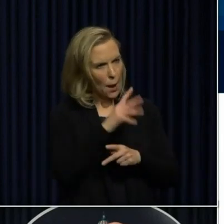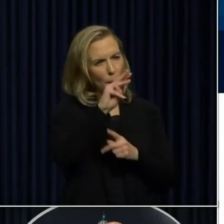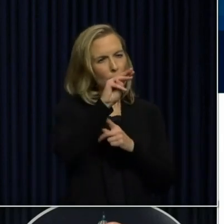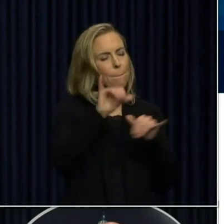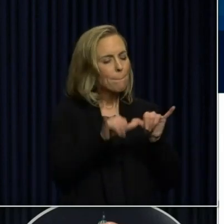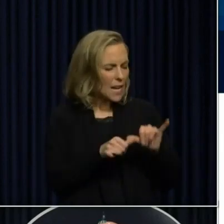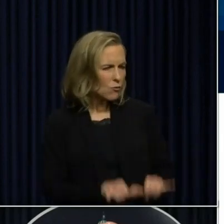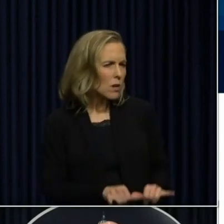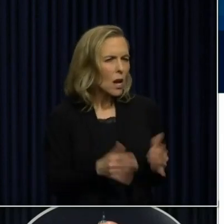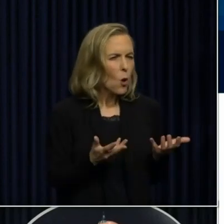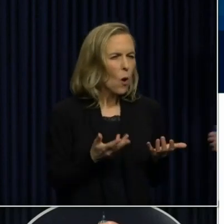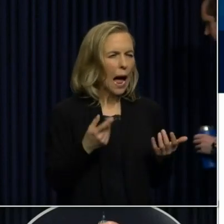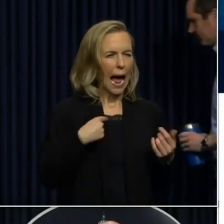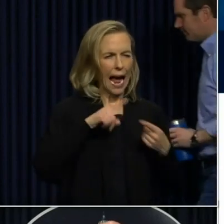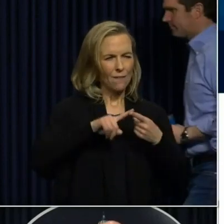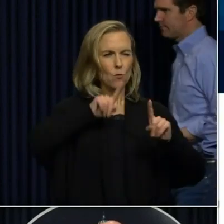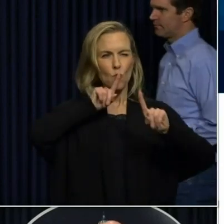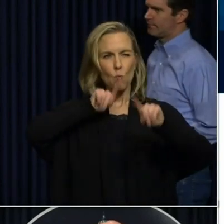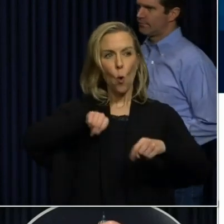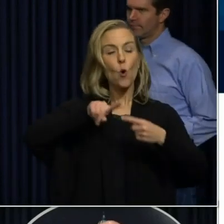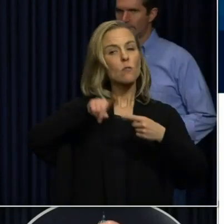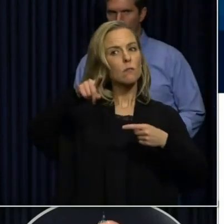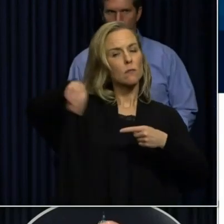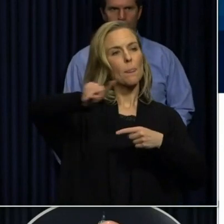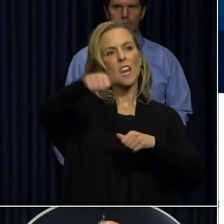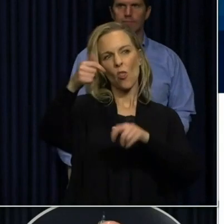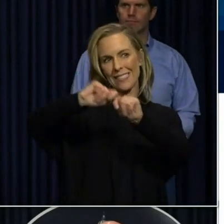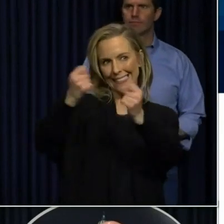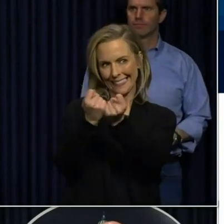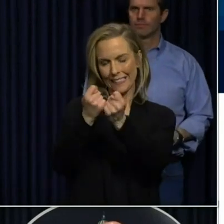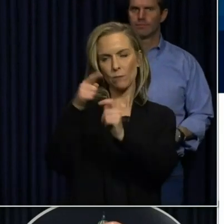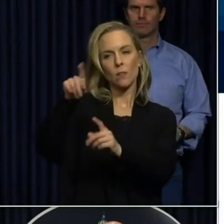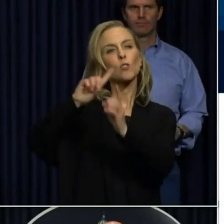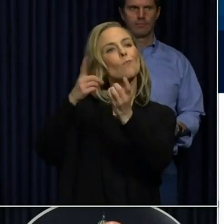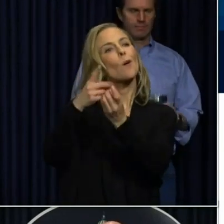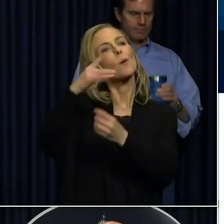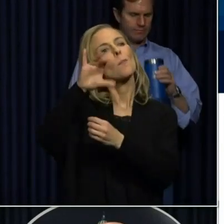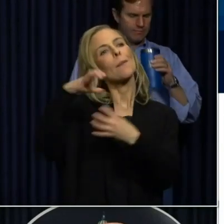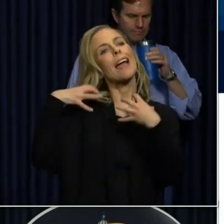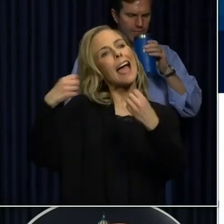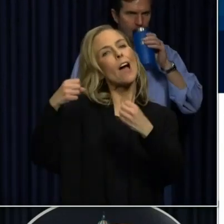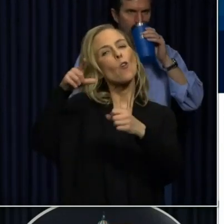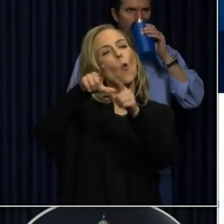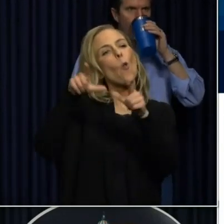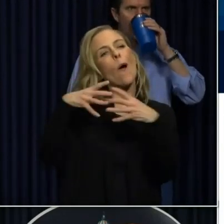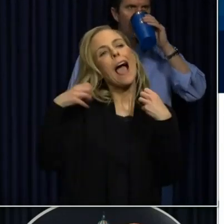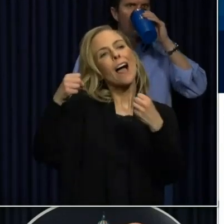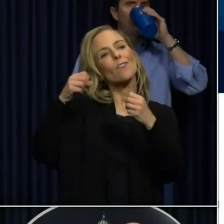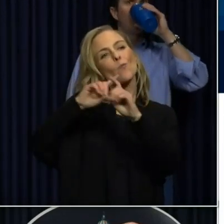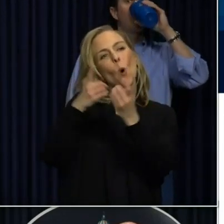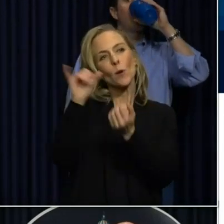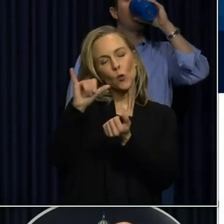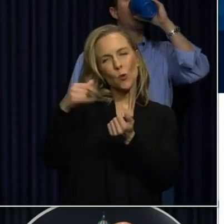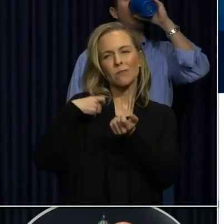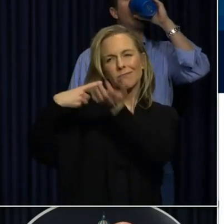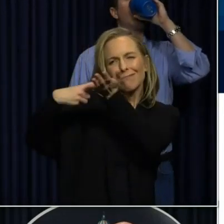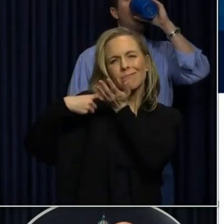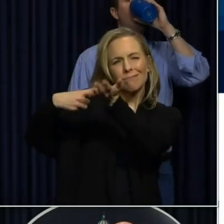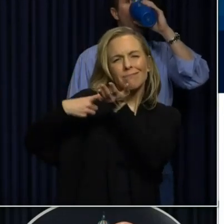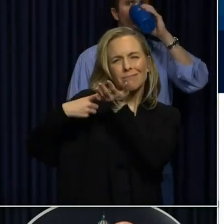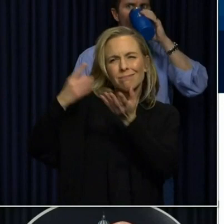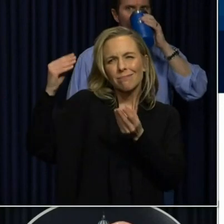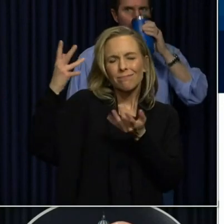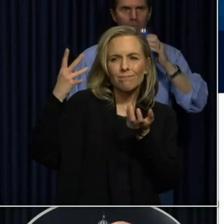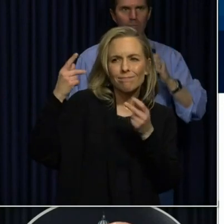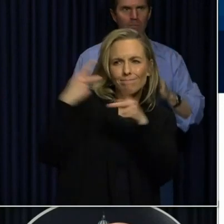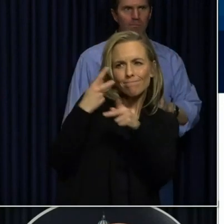have to look at this with a whole team of folks back at the Department of Public Health and in the local health departments to try to make sense out of what does the